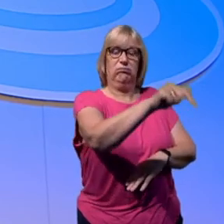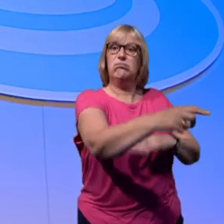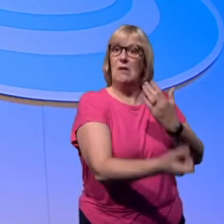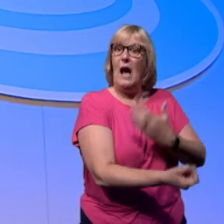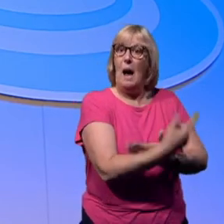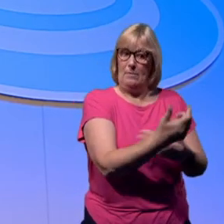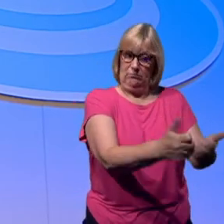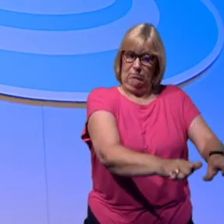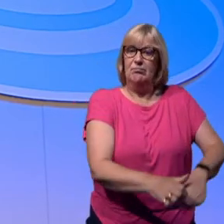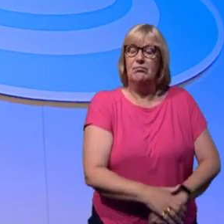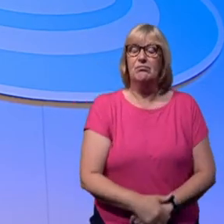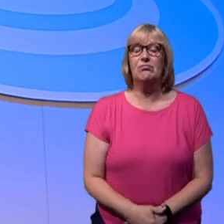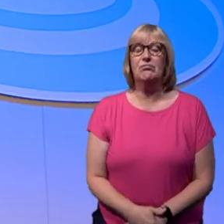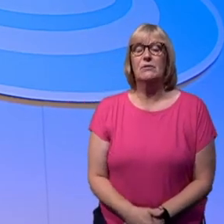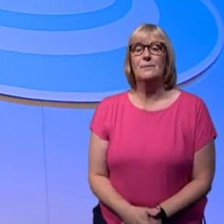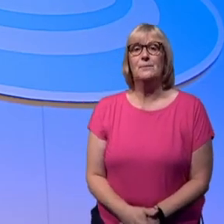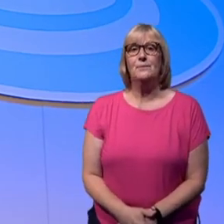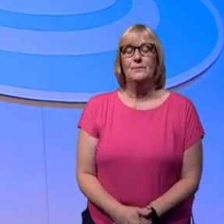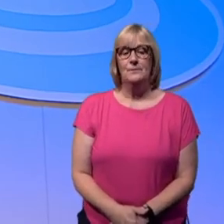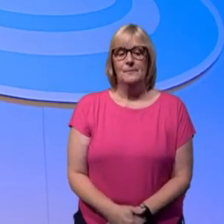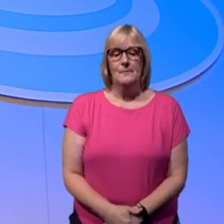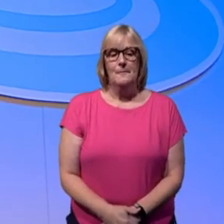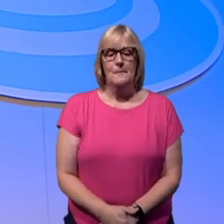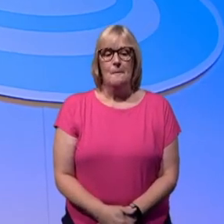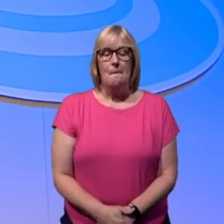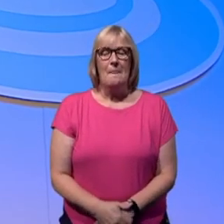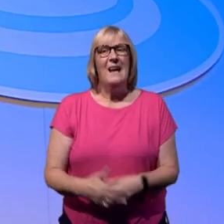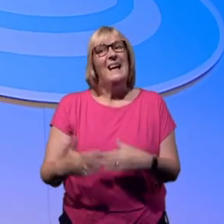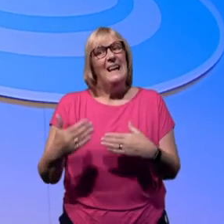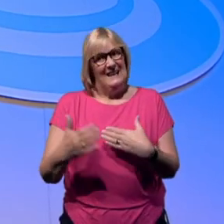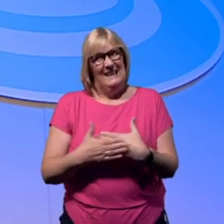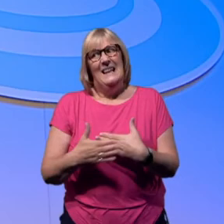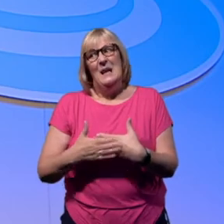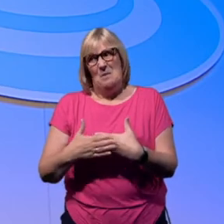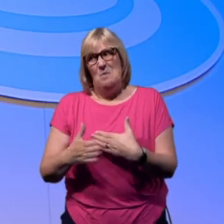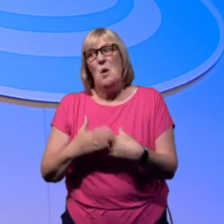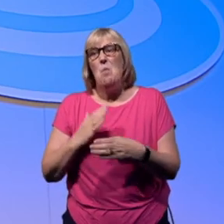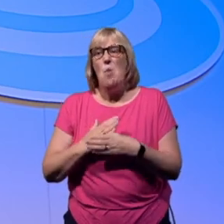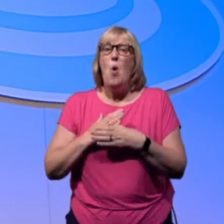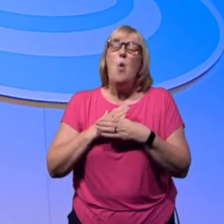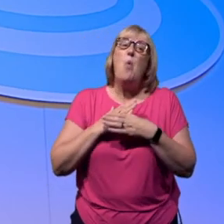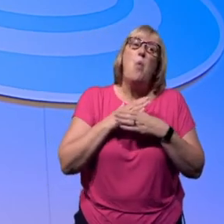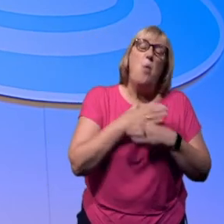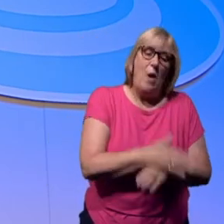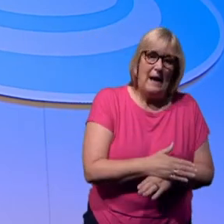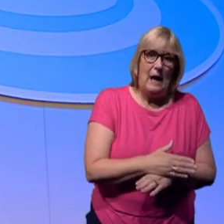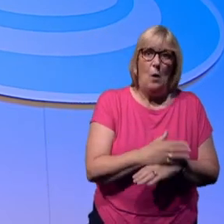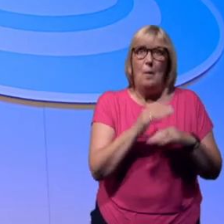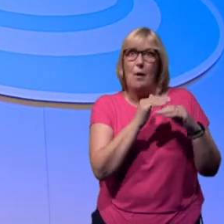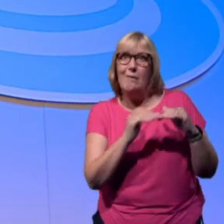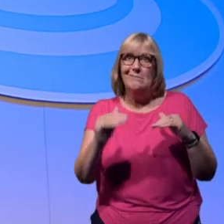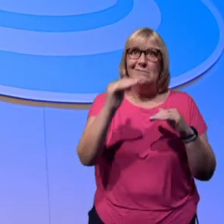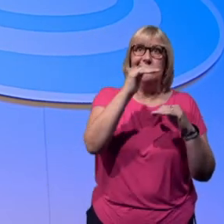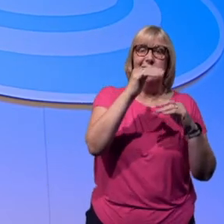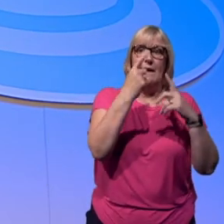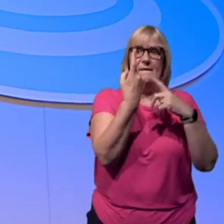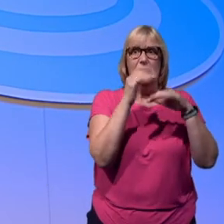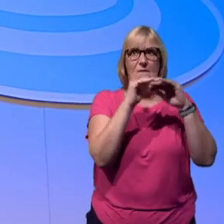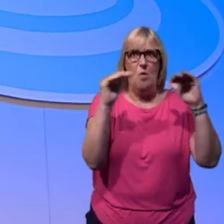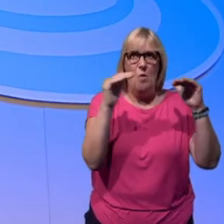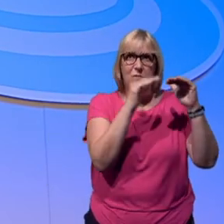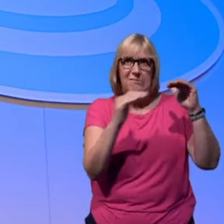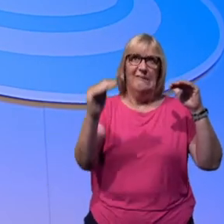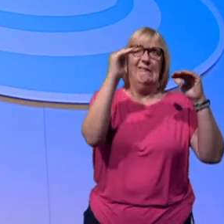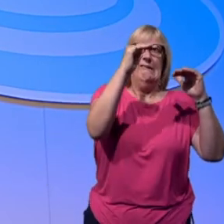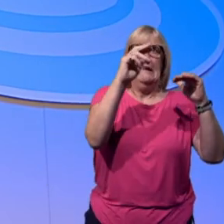place. But there is still more work to be done. As we go up through the pencil factory, the first floor and